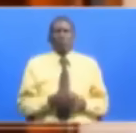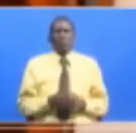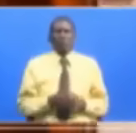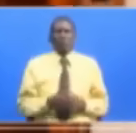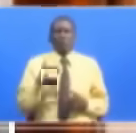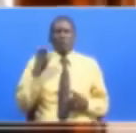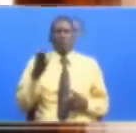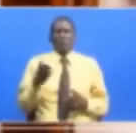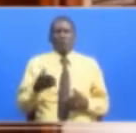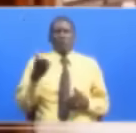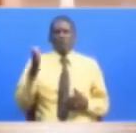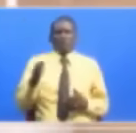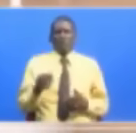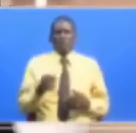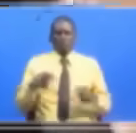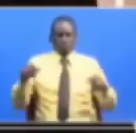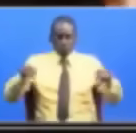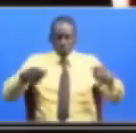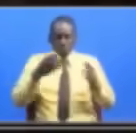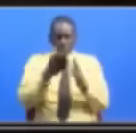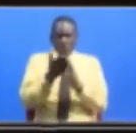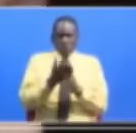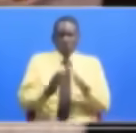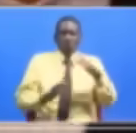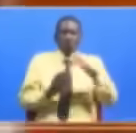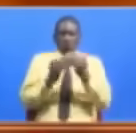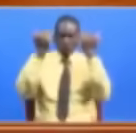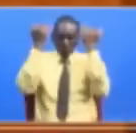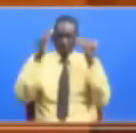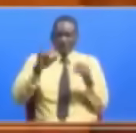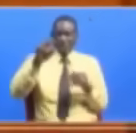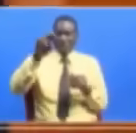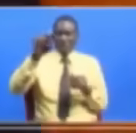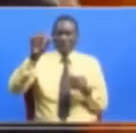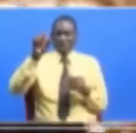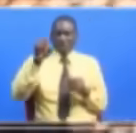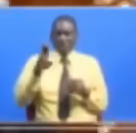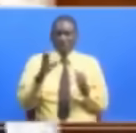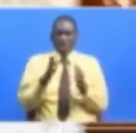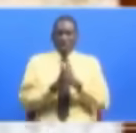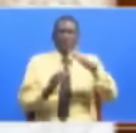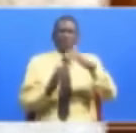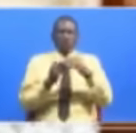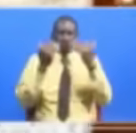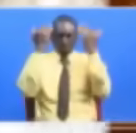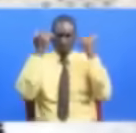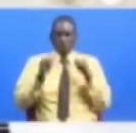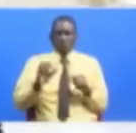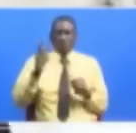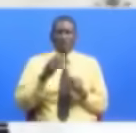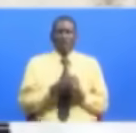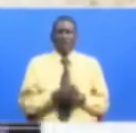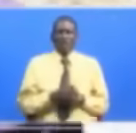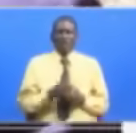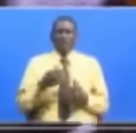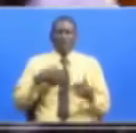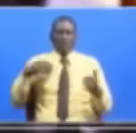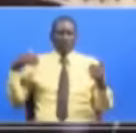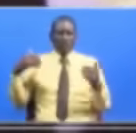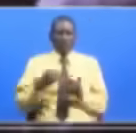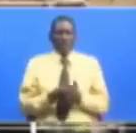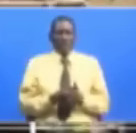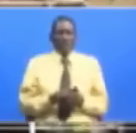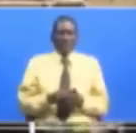The protracted spat between senior counsel Ahmednasir Abdullahi and the Supreme Court of Kenya has reached a